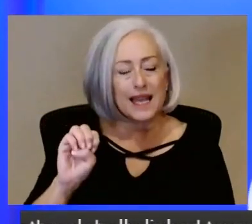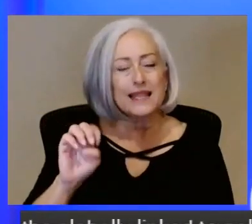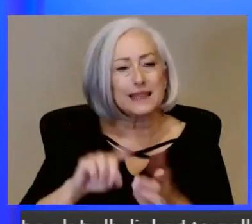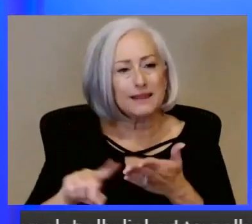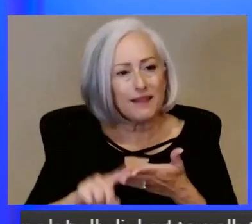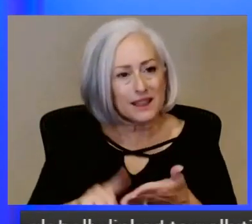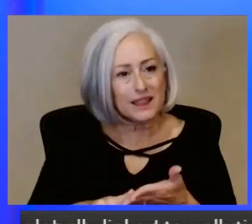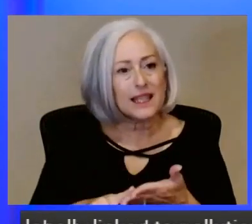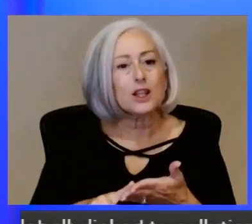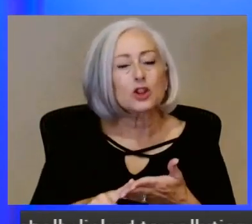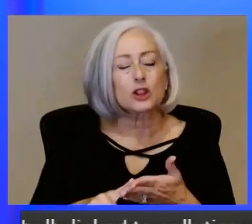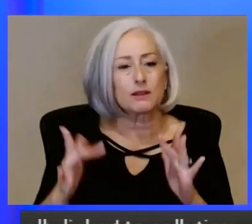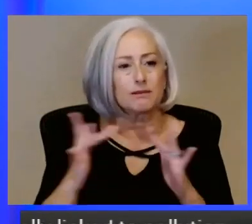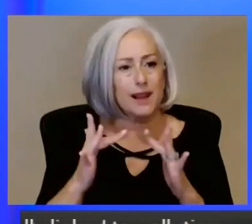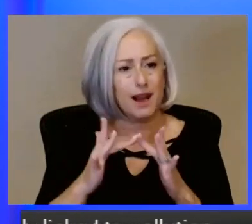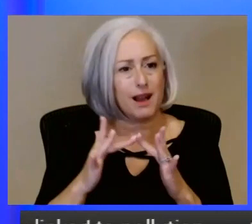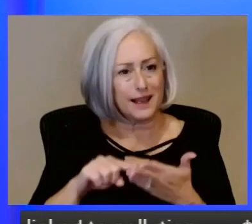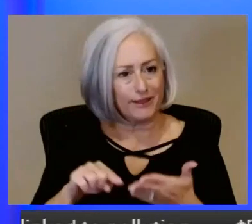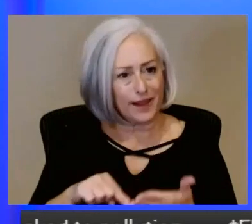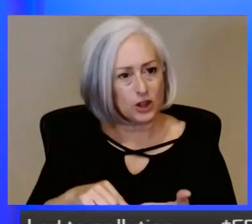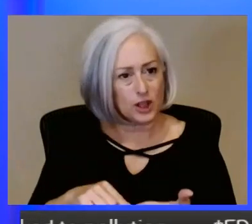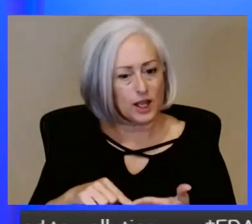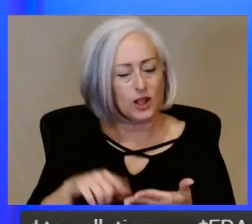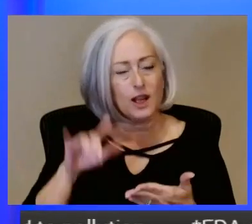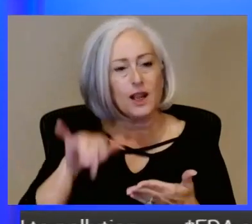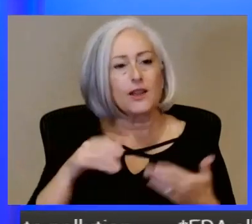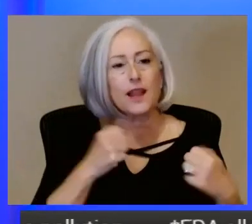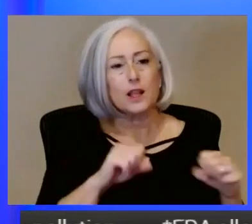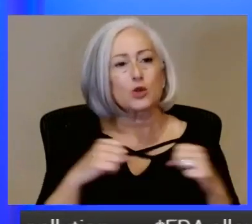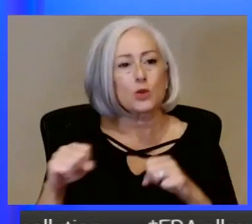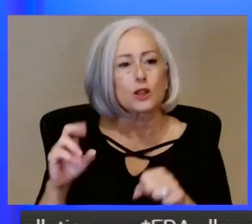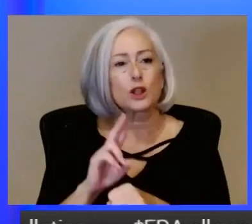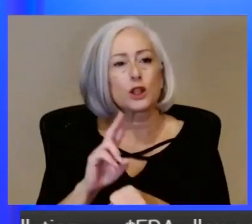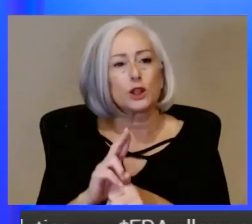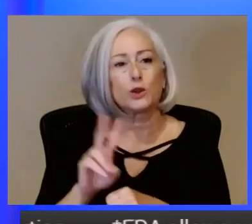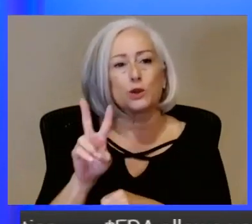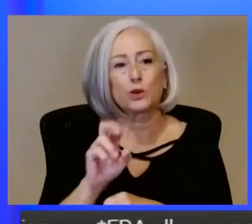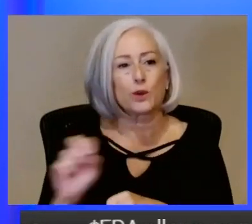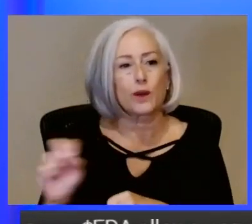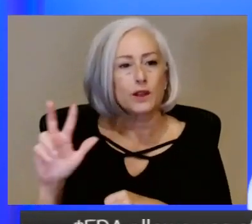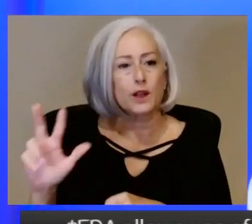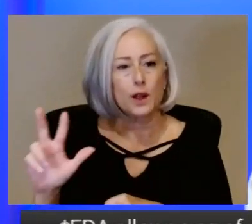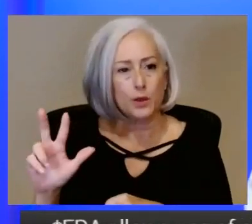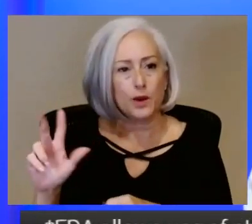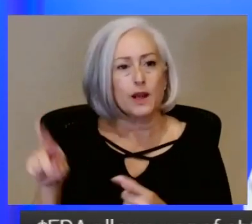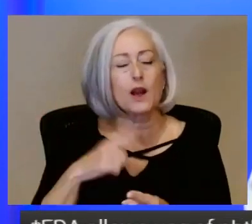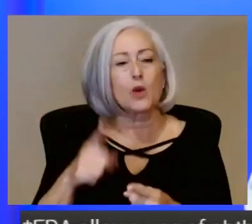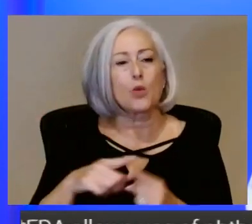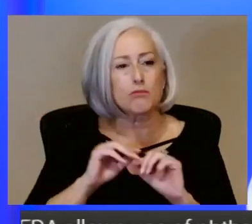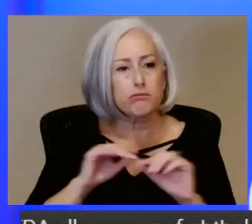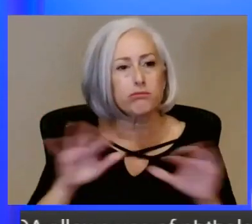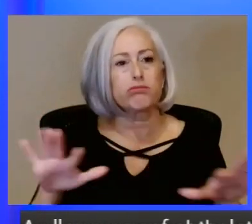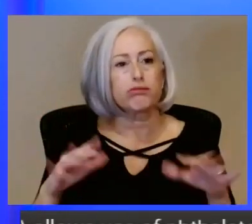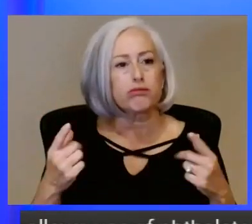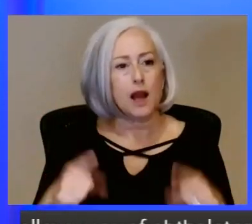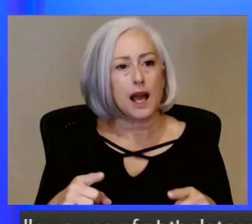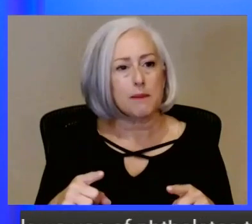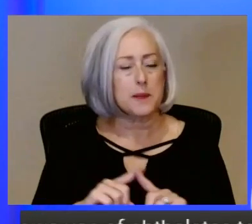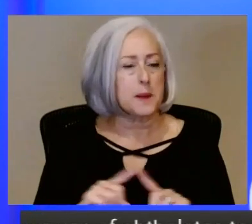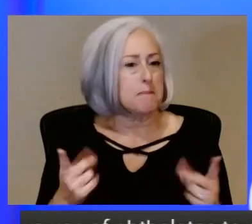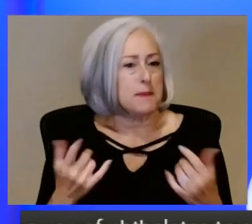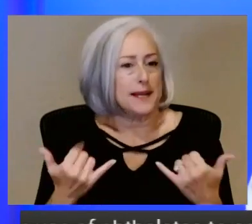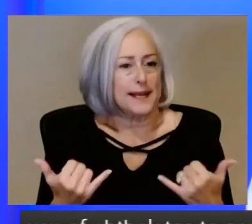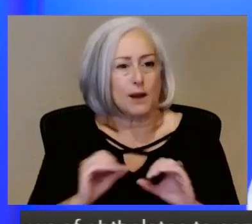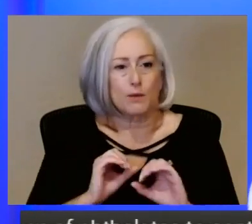know that that strategy was used in 2003 when there was the large outbreak in the United States, but right now there is no plan to reinstate